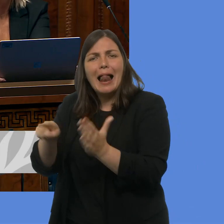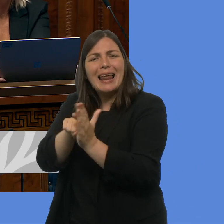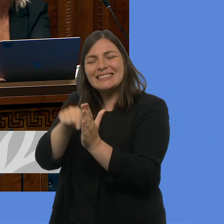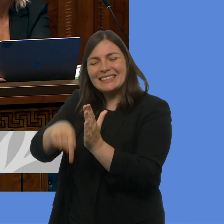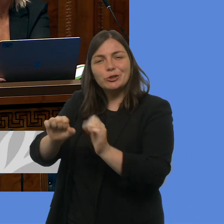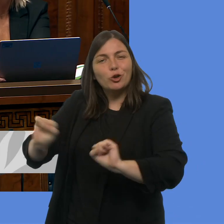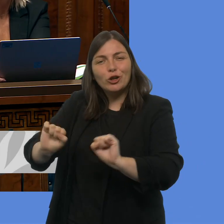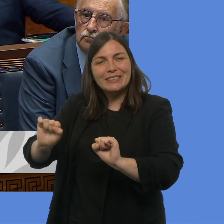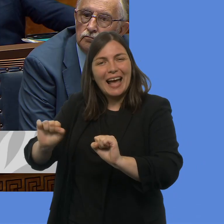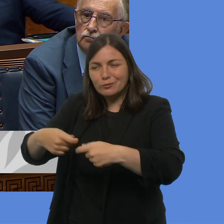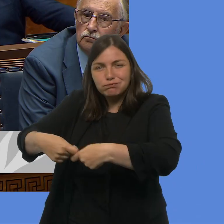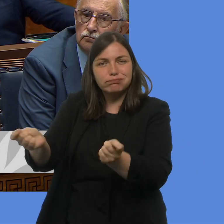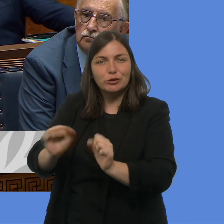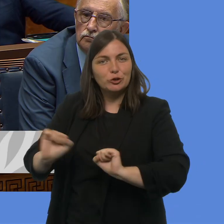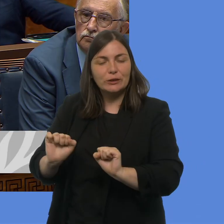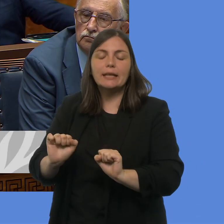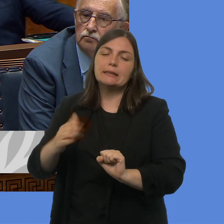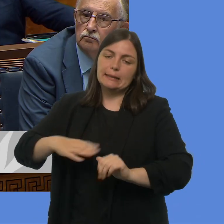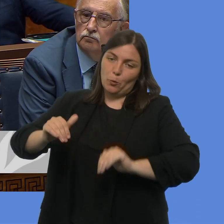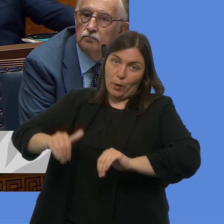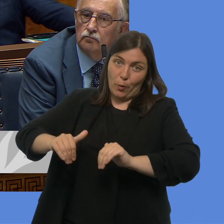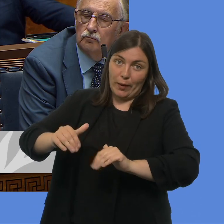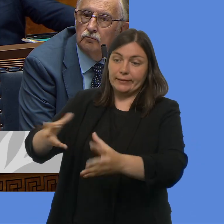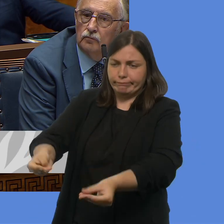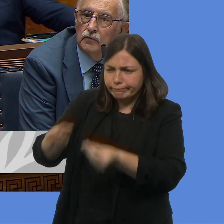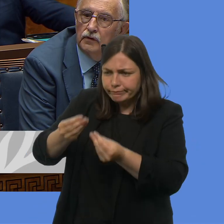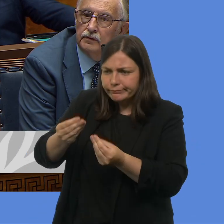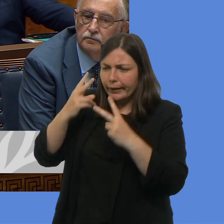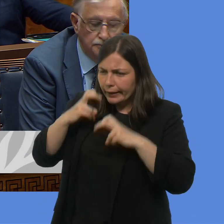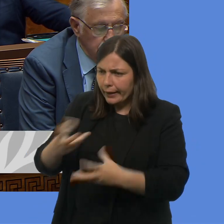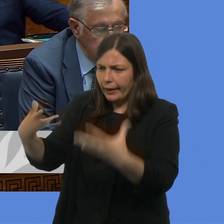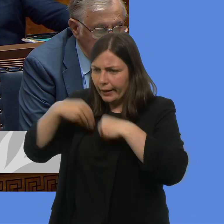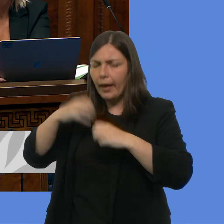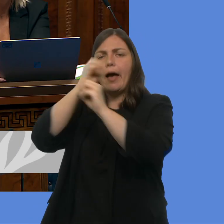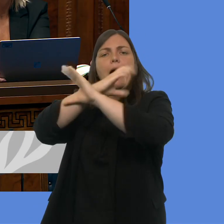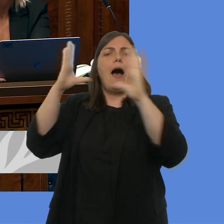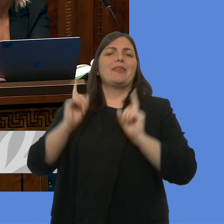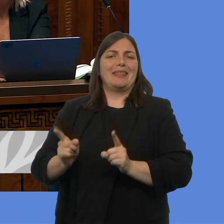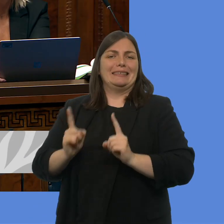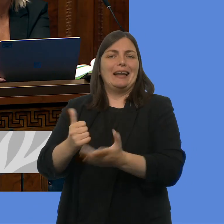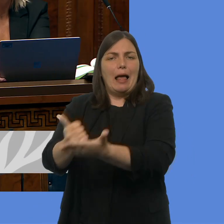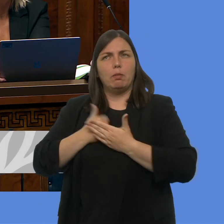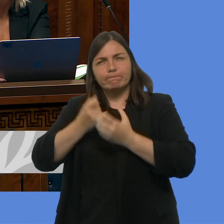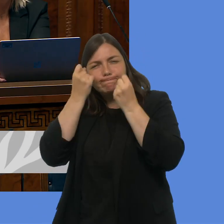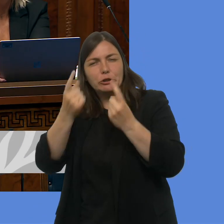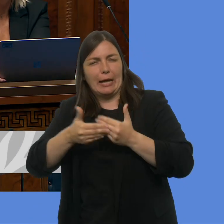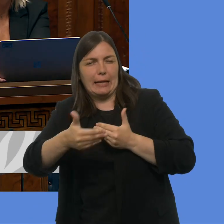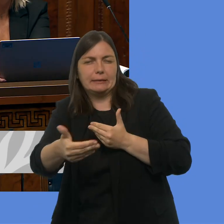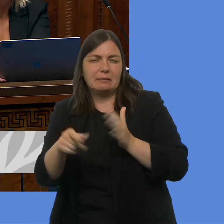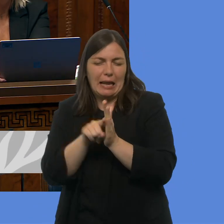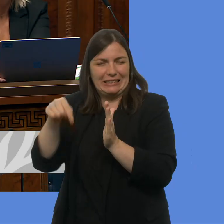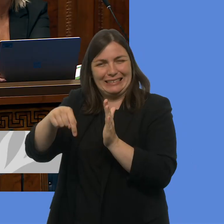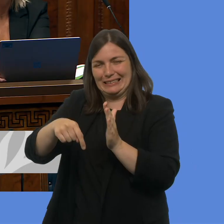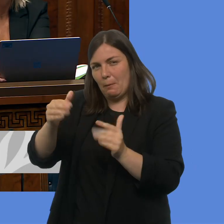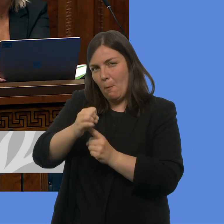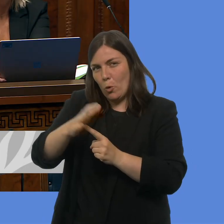and Survivors Service supporting all victims and survivors, but we can't engage on what the remit of the body is yet until we actually see what the legislative text says,